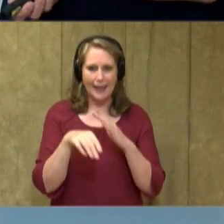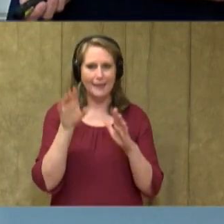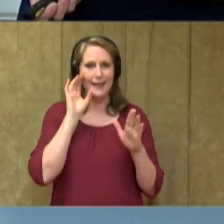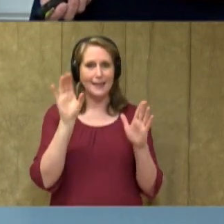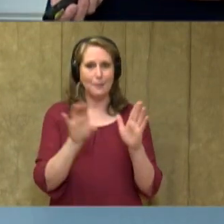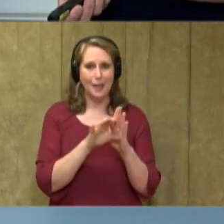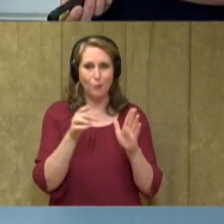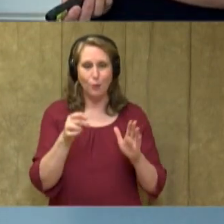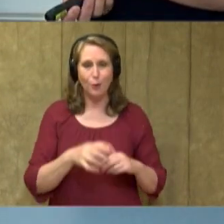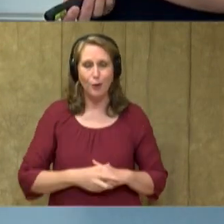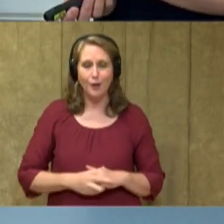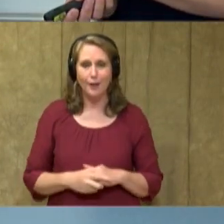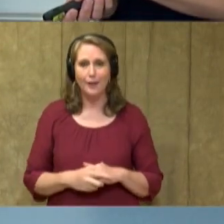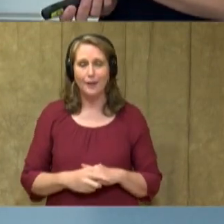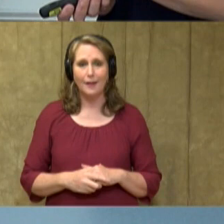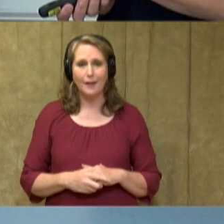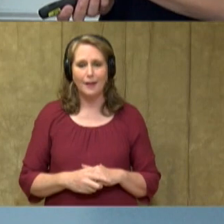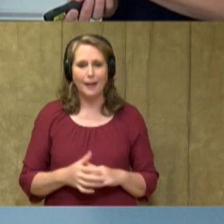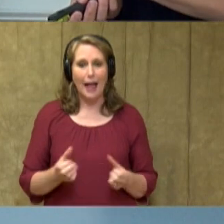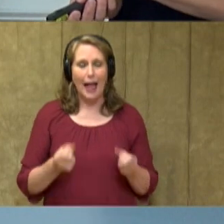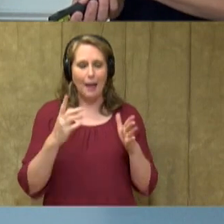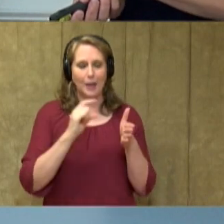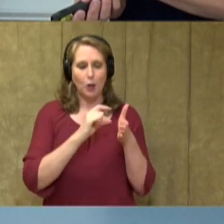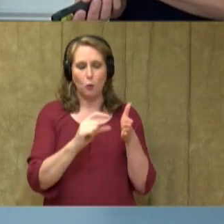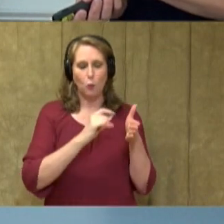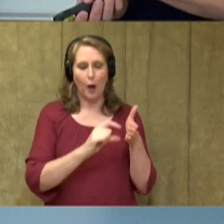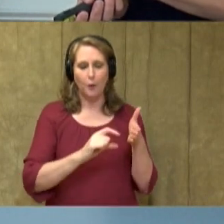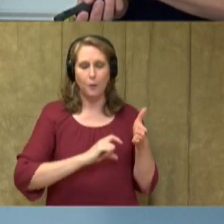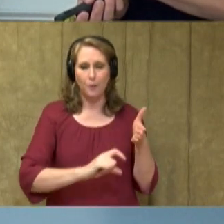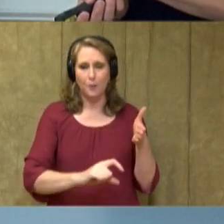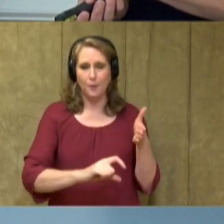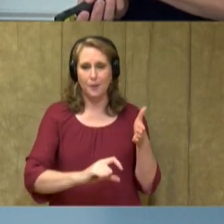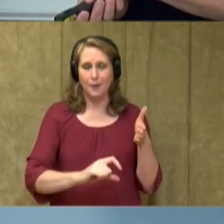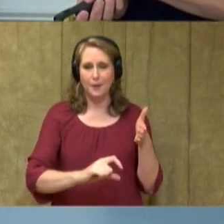this array? How many rows are there?